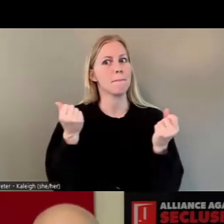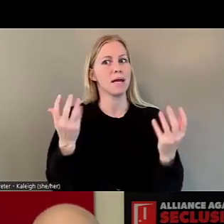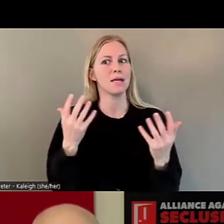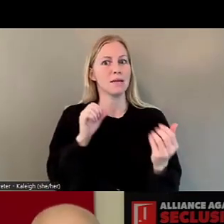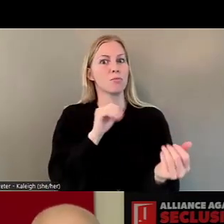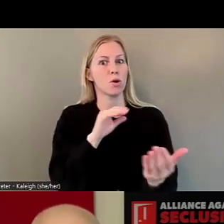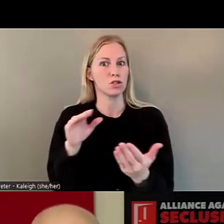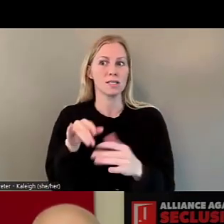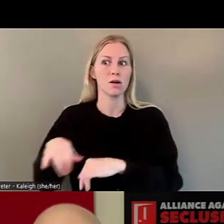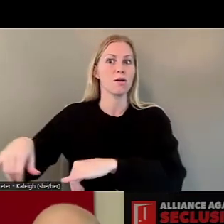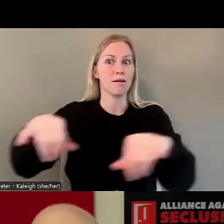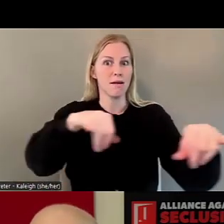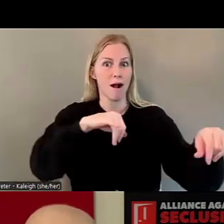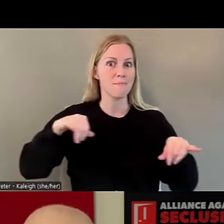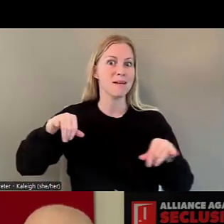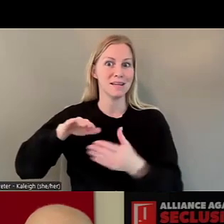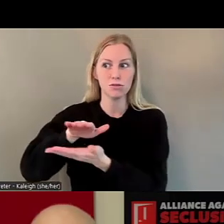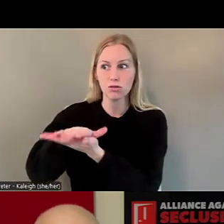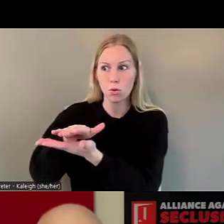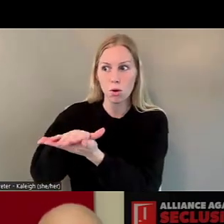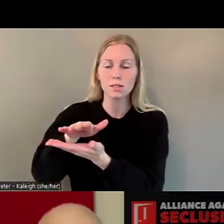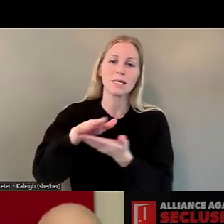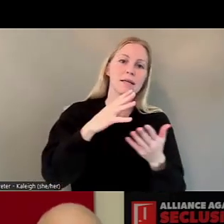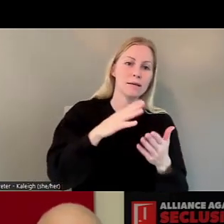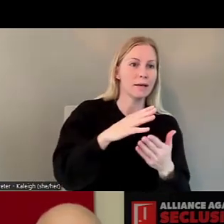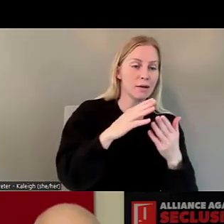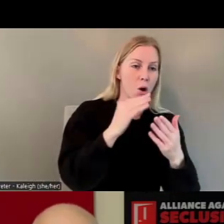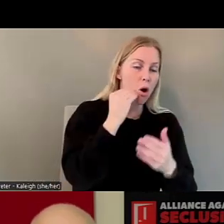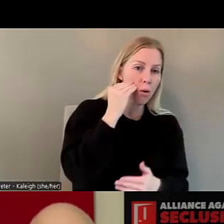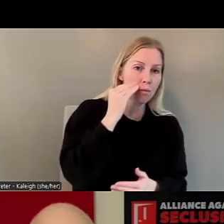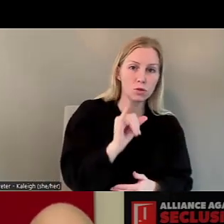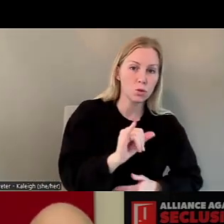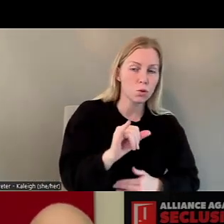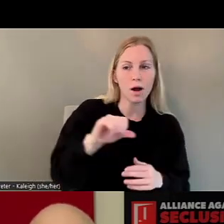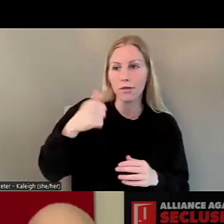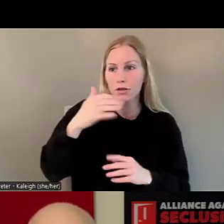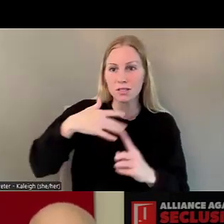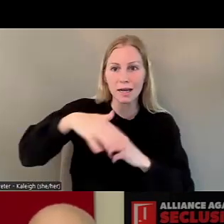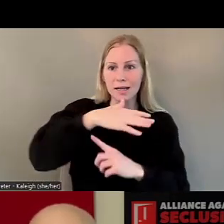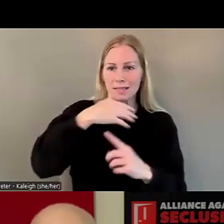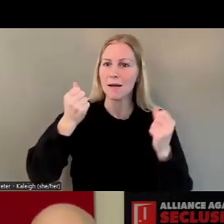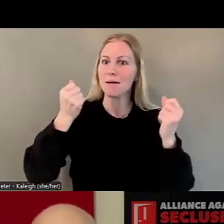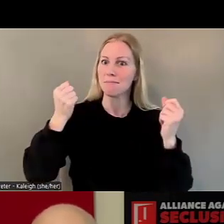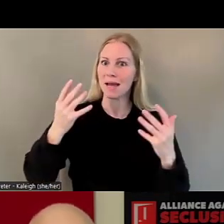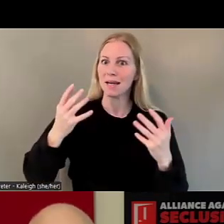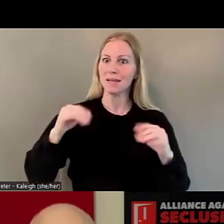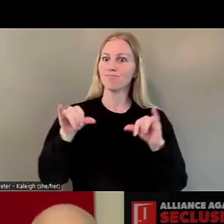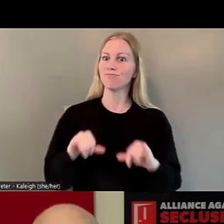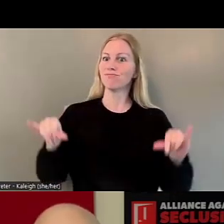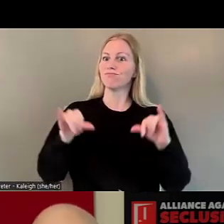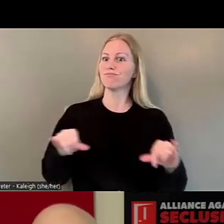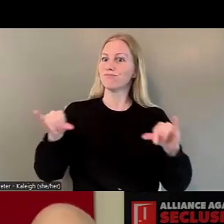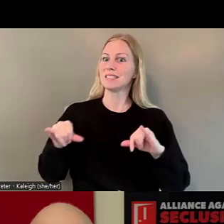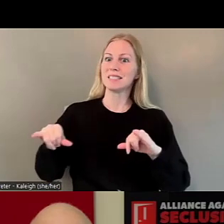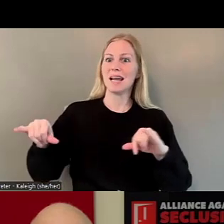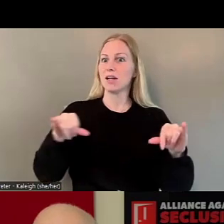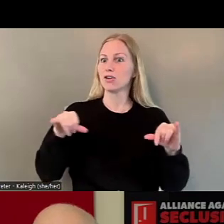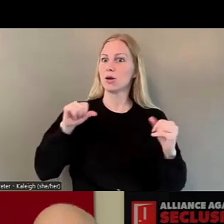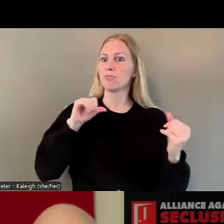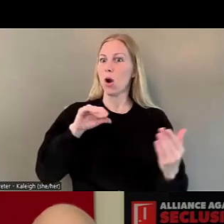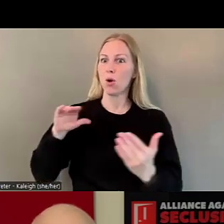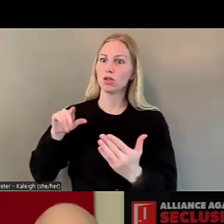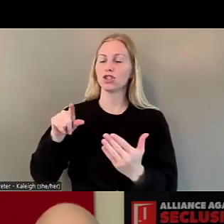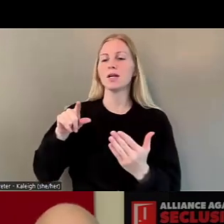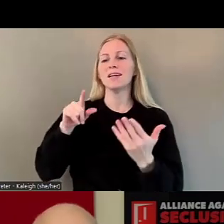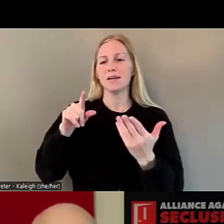in our schools today, and common even in households and in other settings, many of these approaches are heavily influenced by things